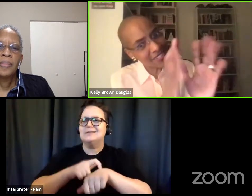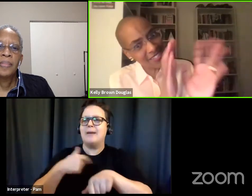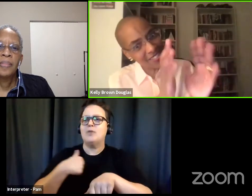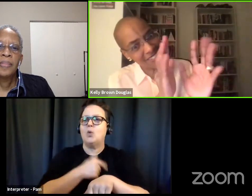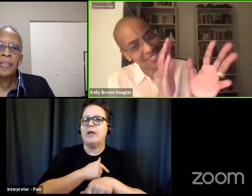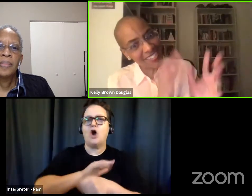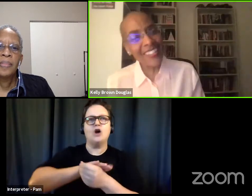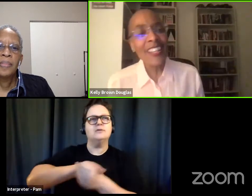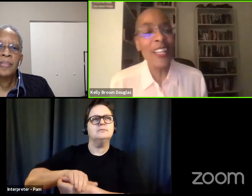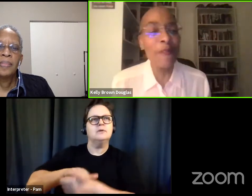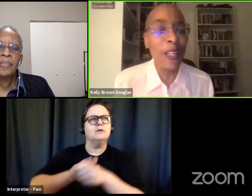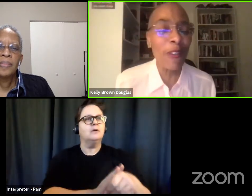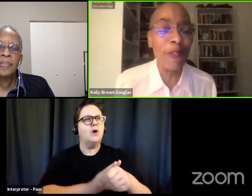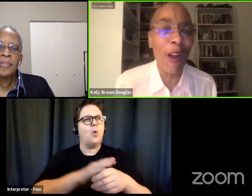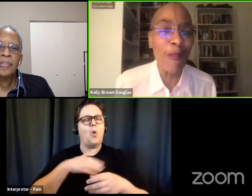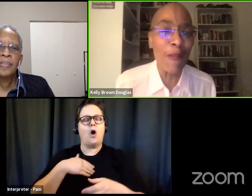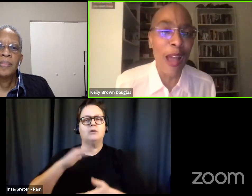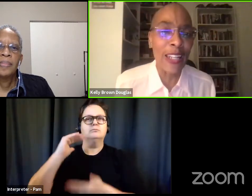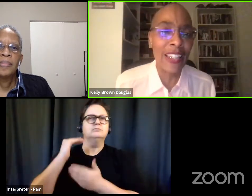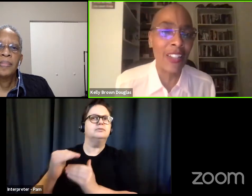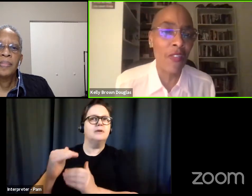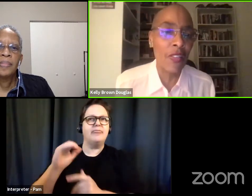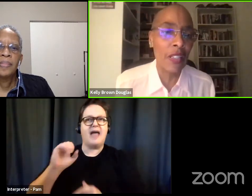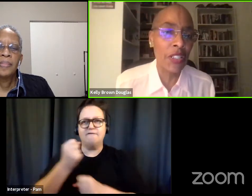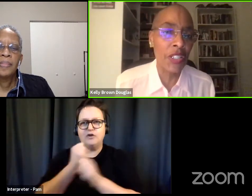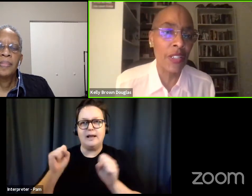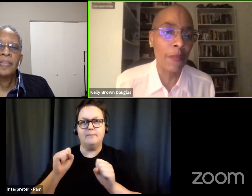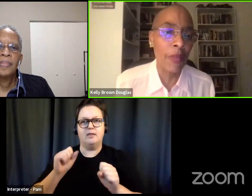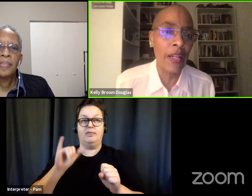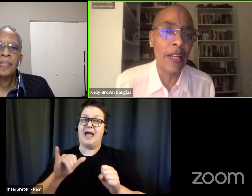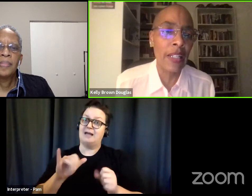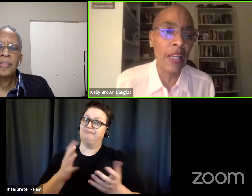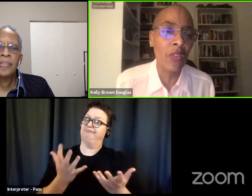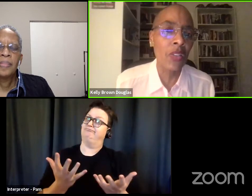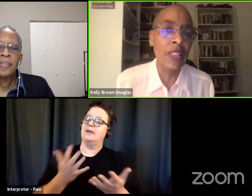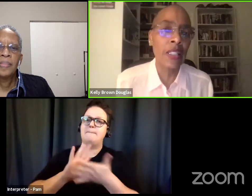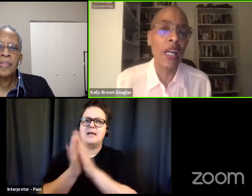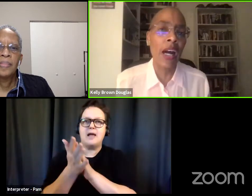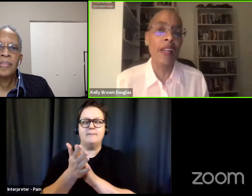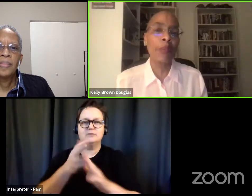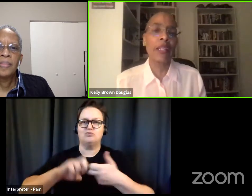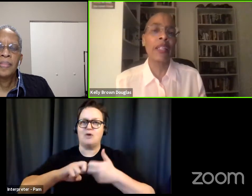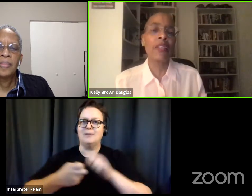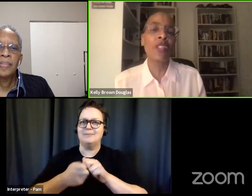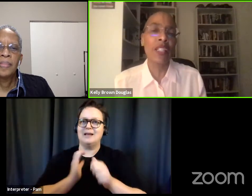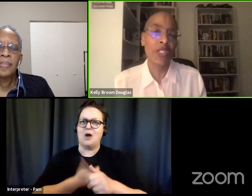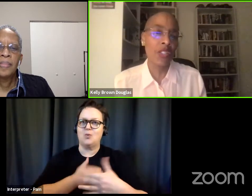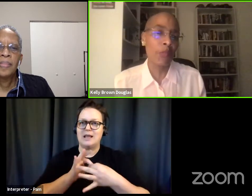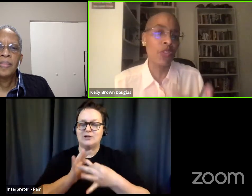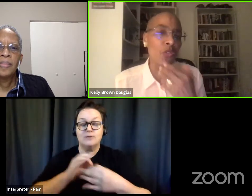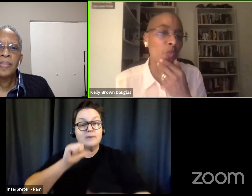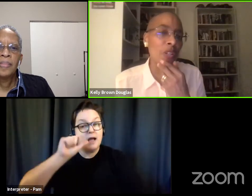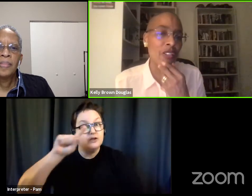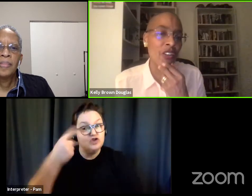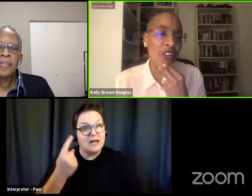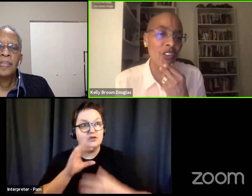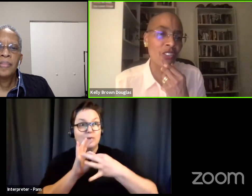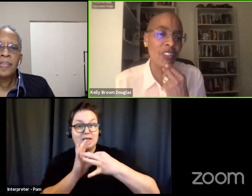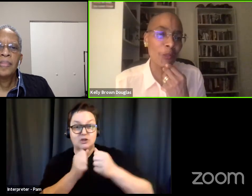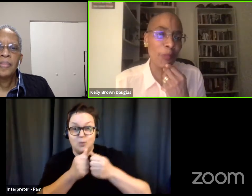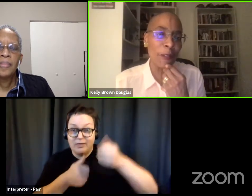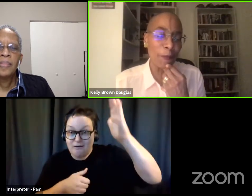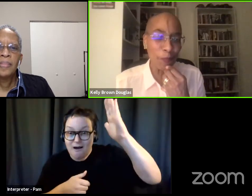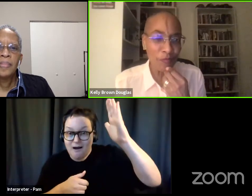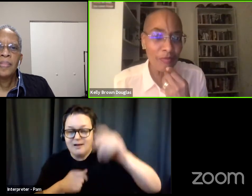then it becomes problematic in our relationship, not only to God, but in relationship to who we are